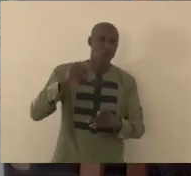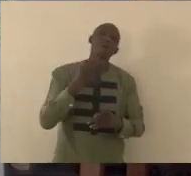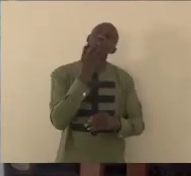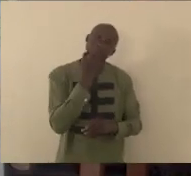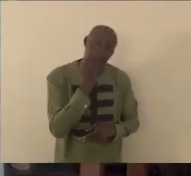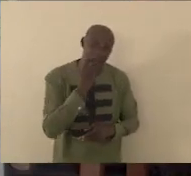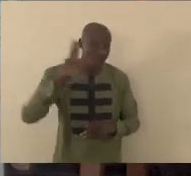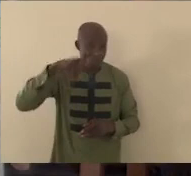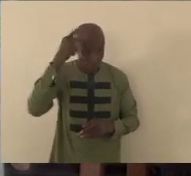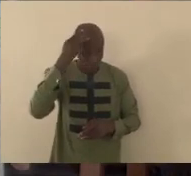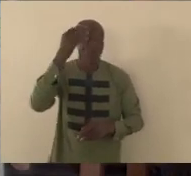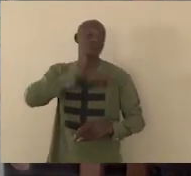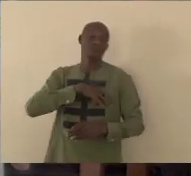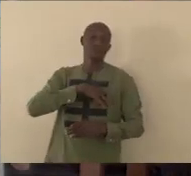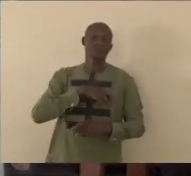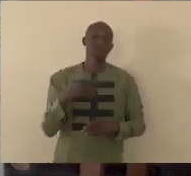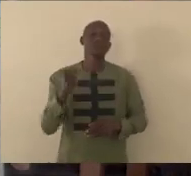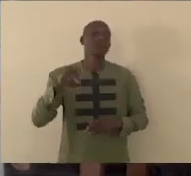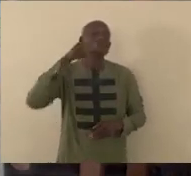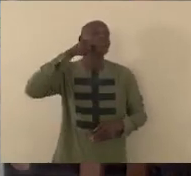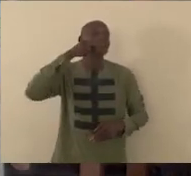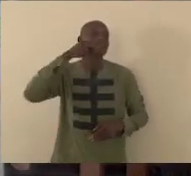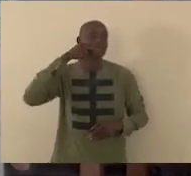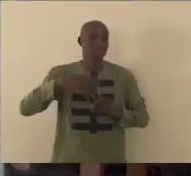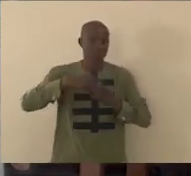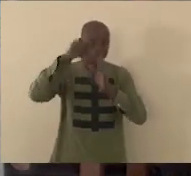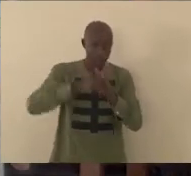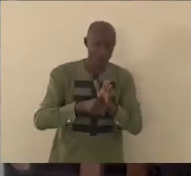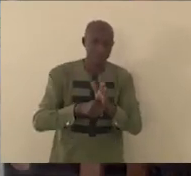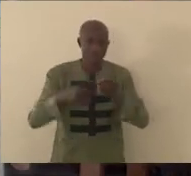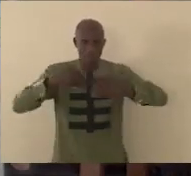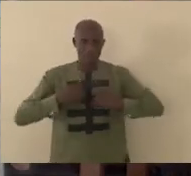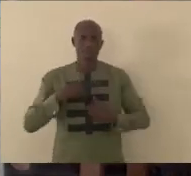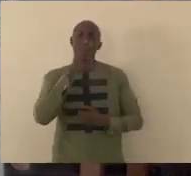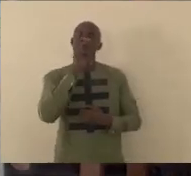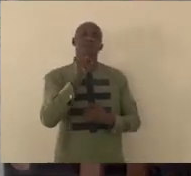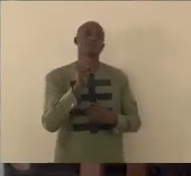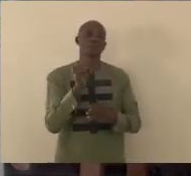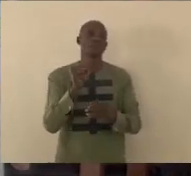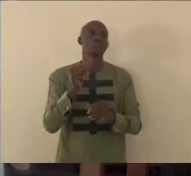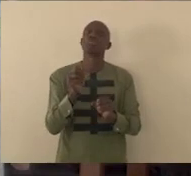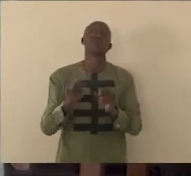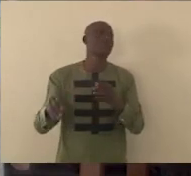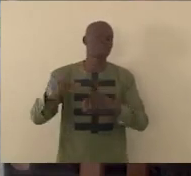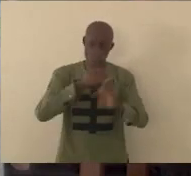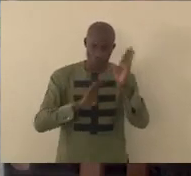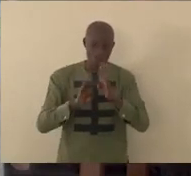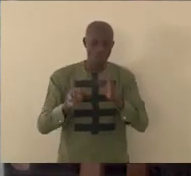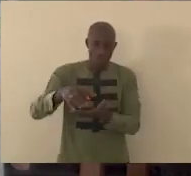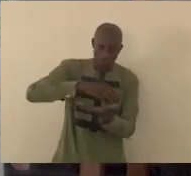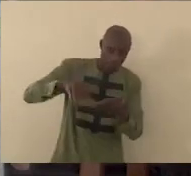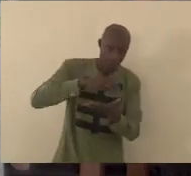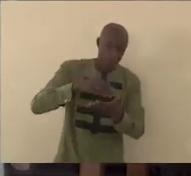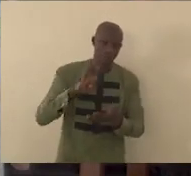and economic gain. And the Nigerian leadership conundrum has been further compounded by the